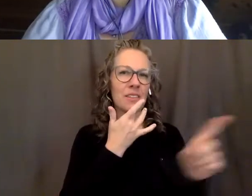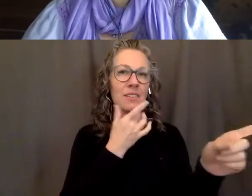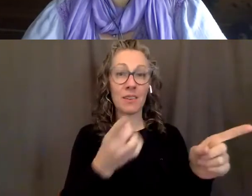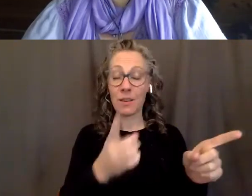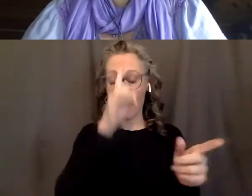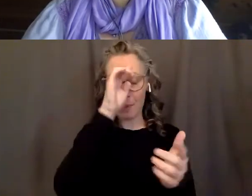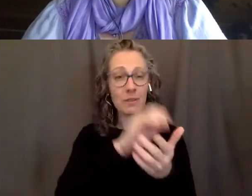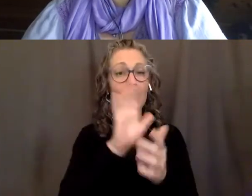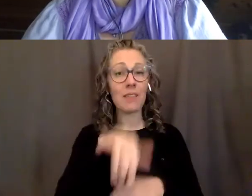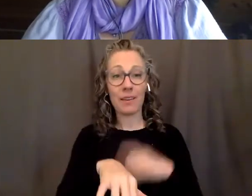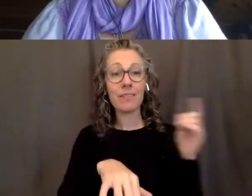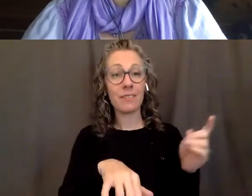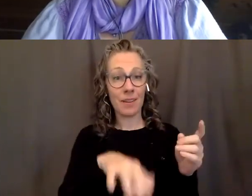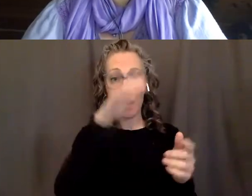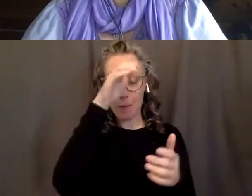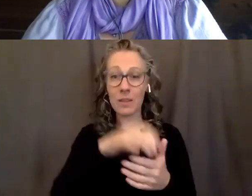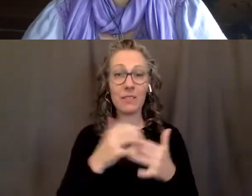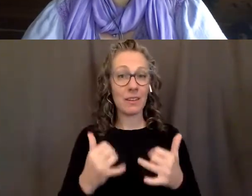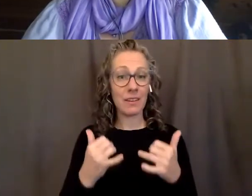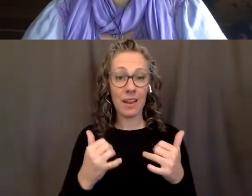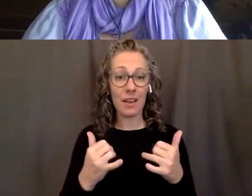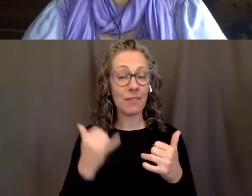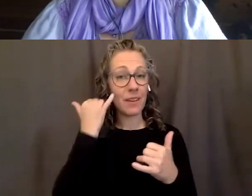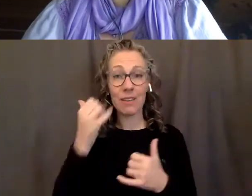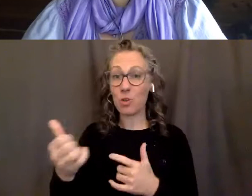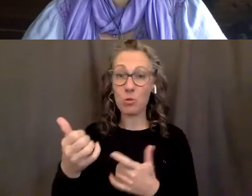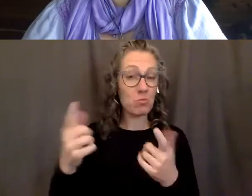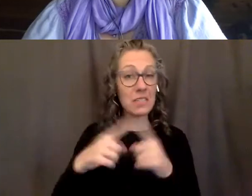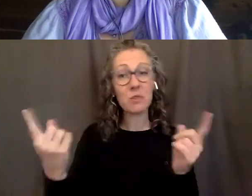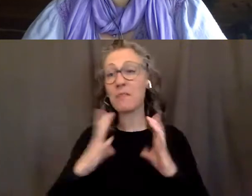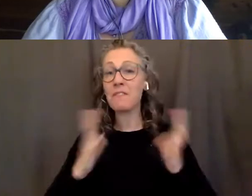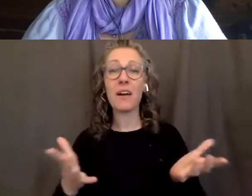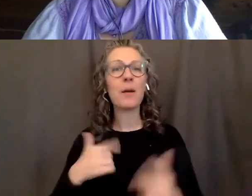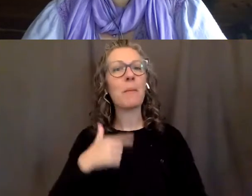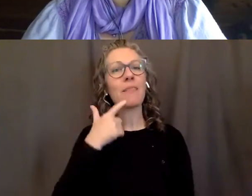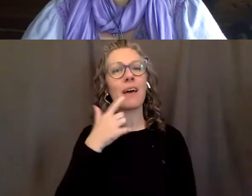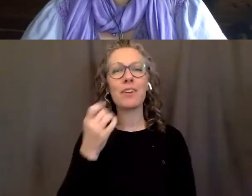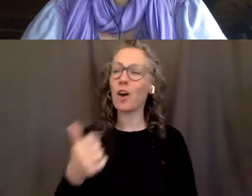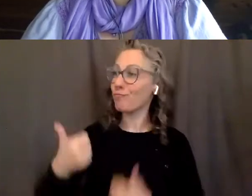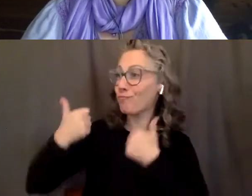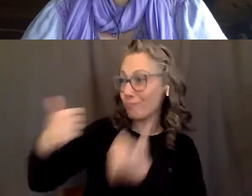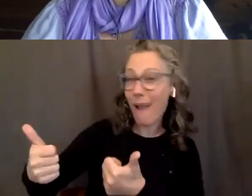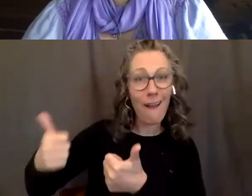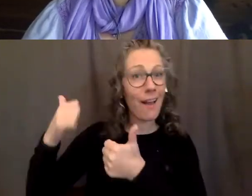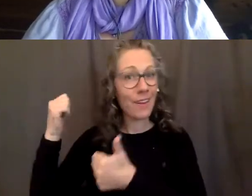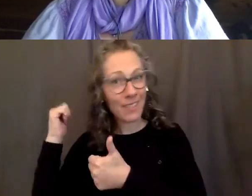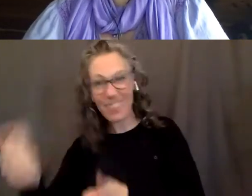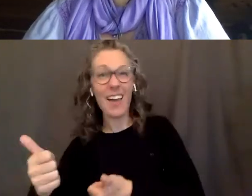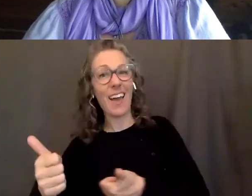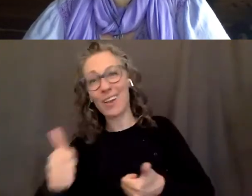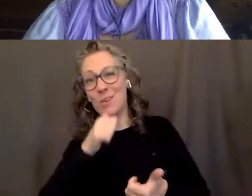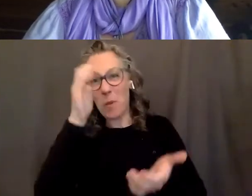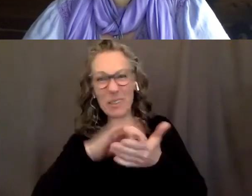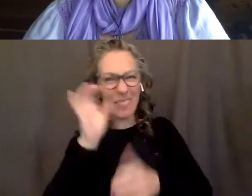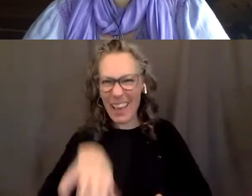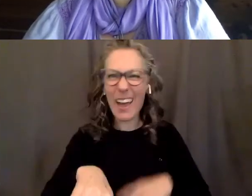believed that. And I do believe that now. And if you don't, good for you. My chuckling God would say, right on, don't believe that. You